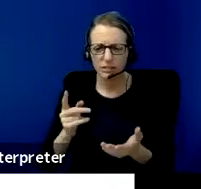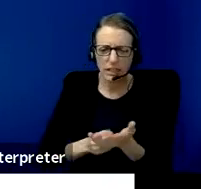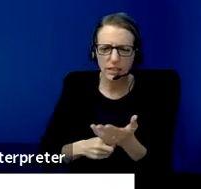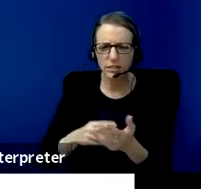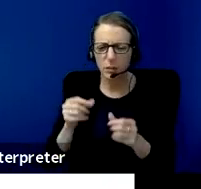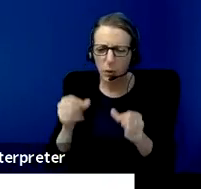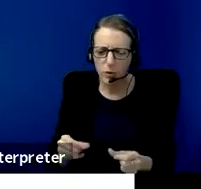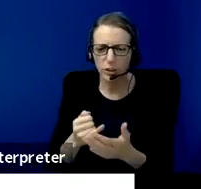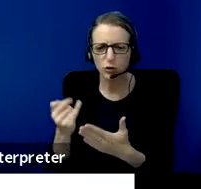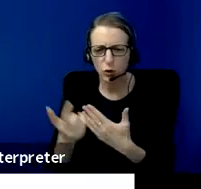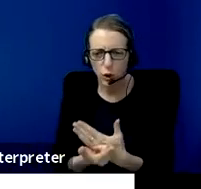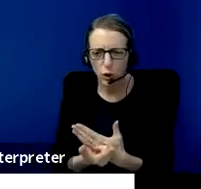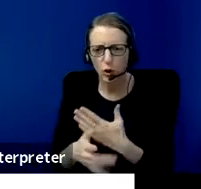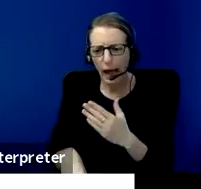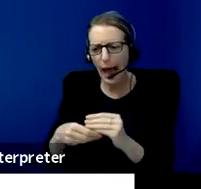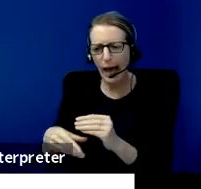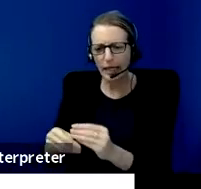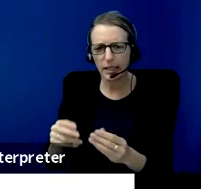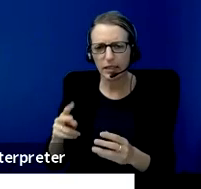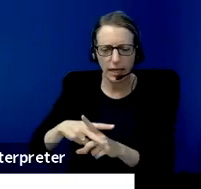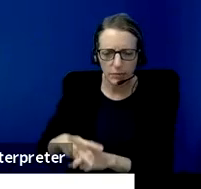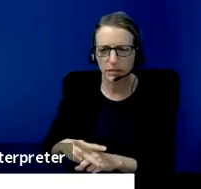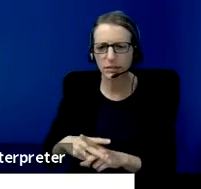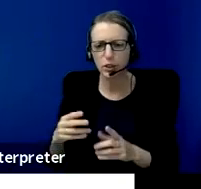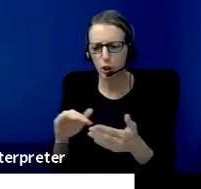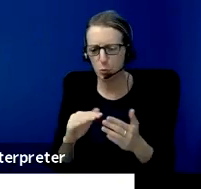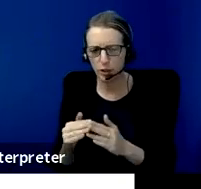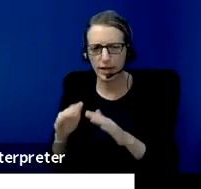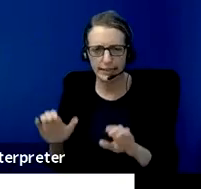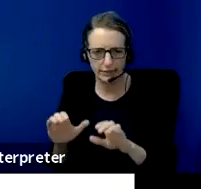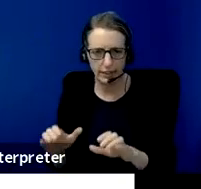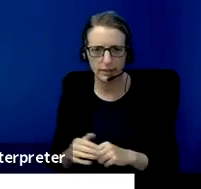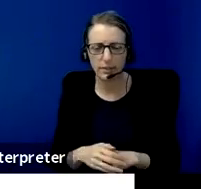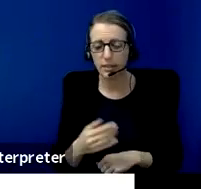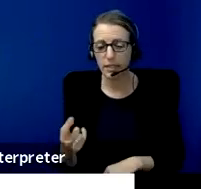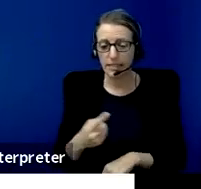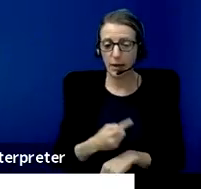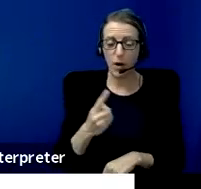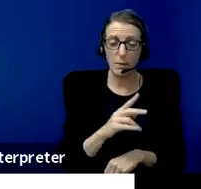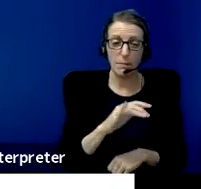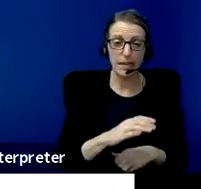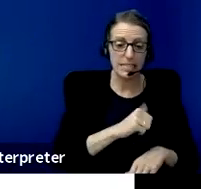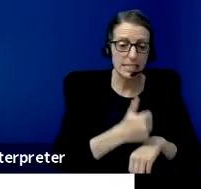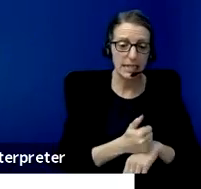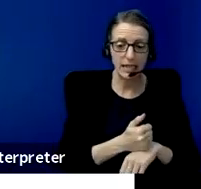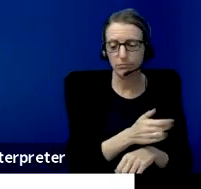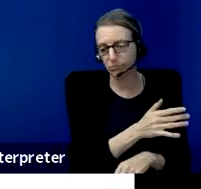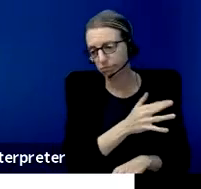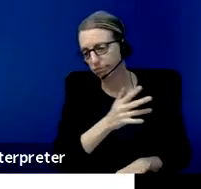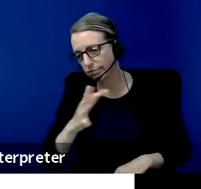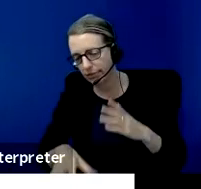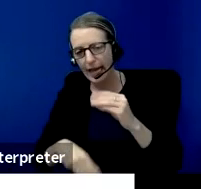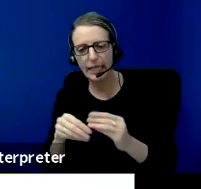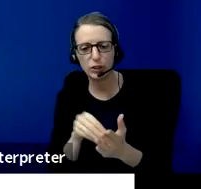and the community activities. And in day 1, we did from basic setup all the way through adding students and